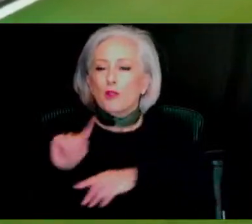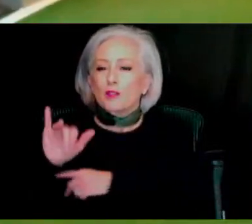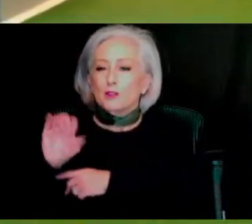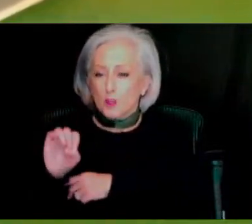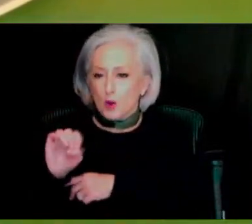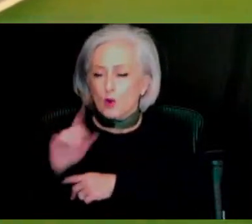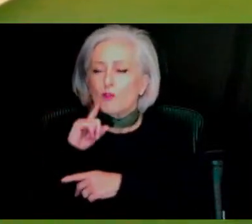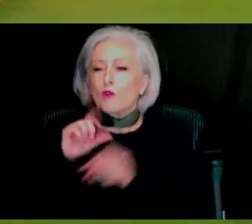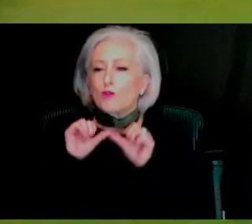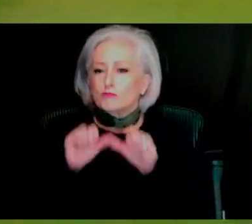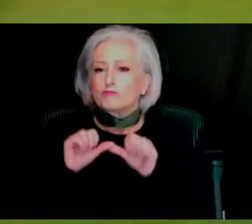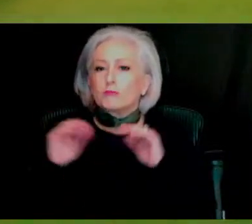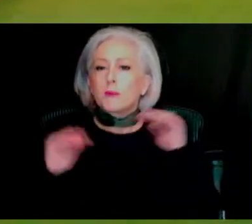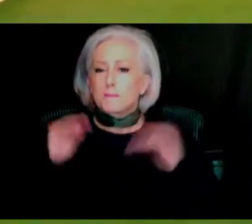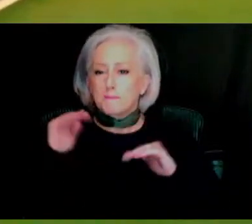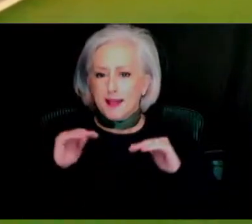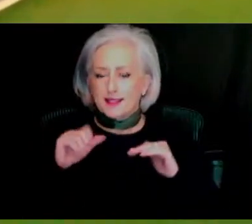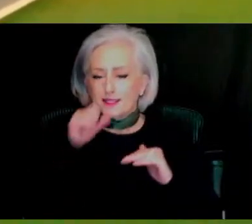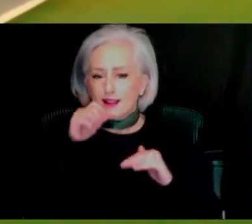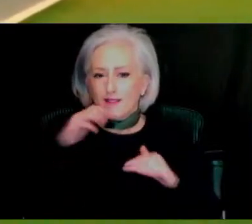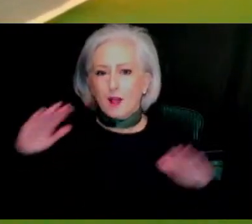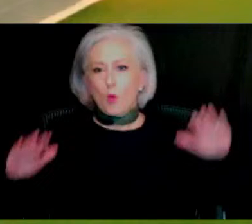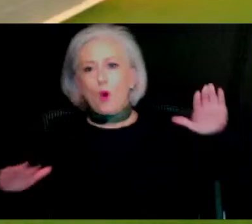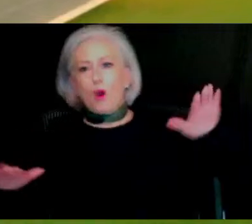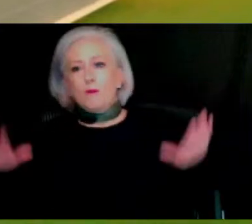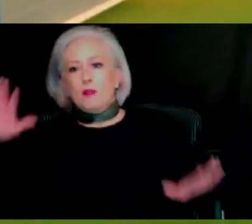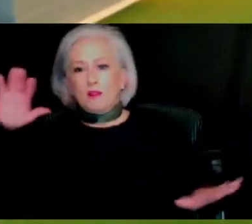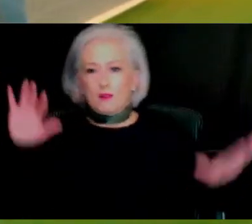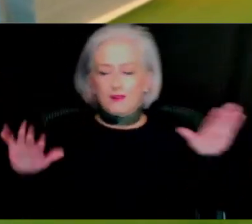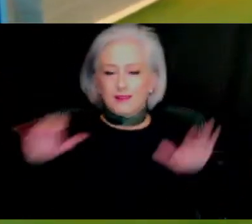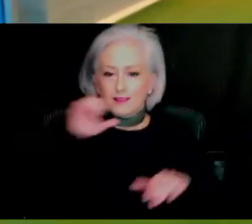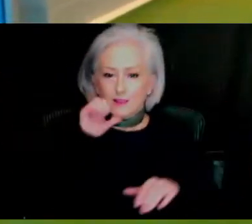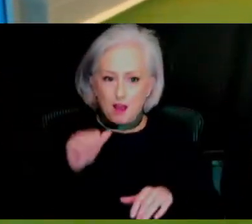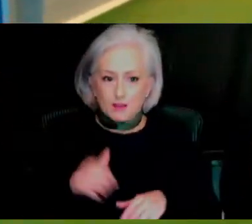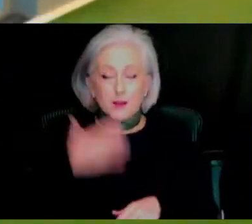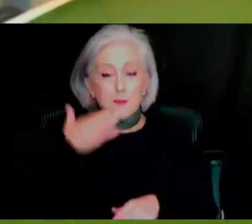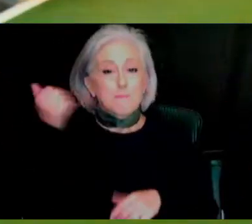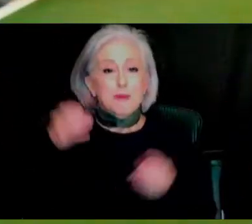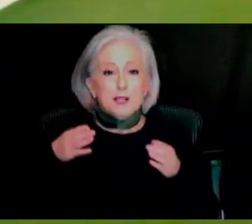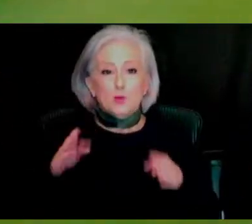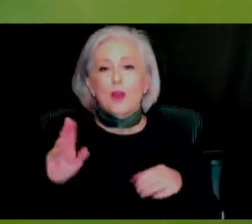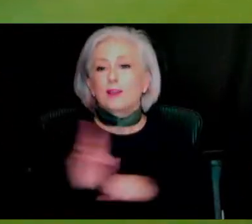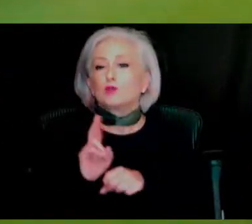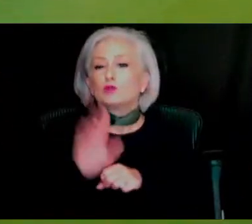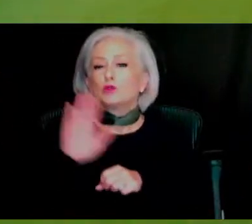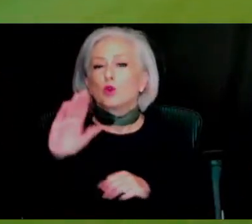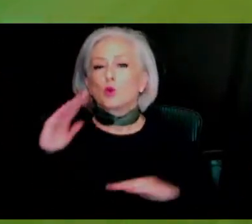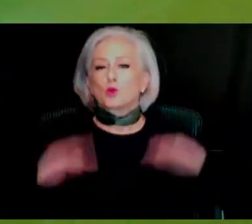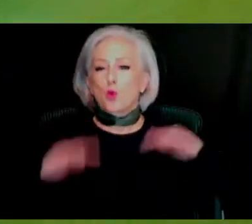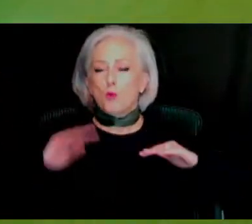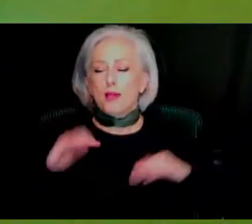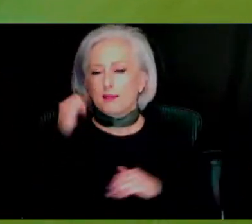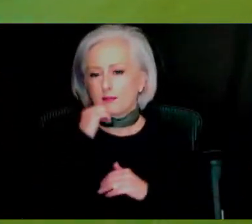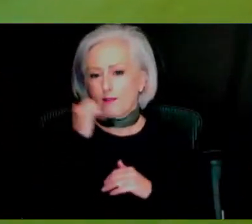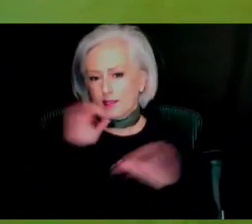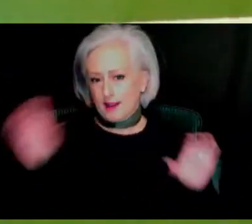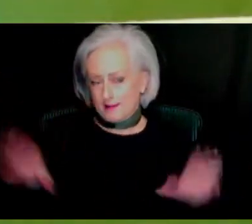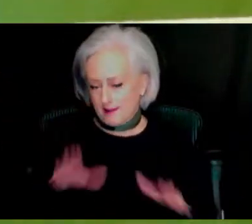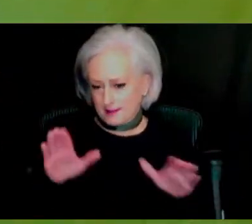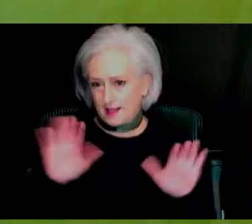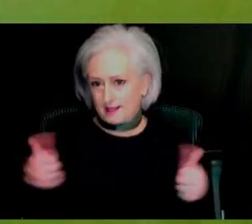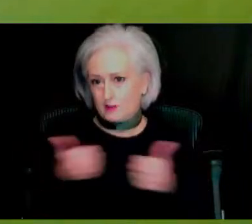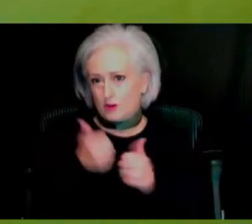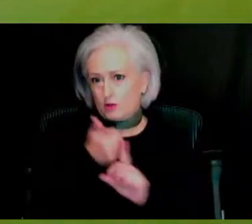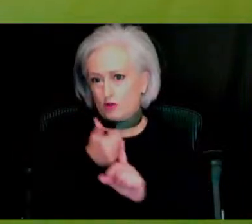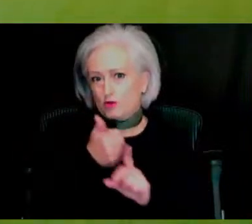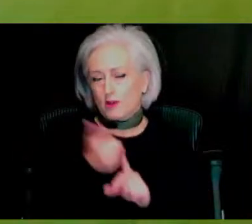wobbly and off center. So the best way is just to start using that balance in daily activities and challenging yourself to do that on a regular